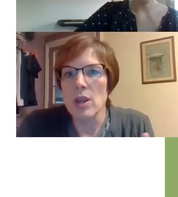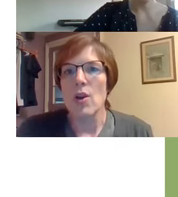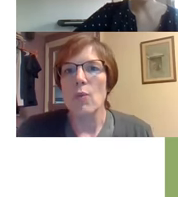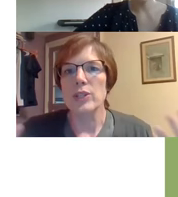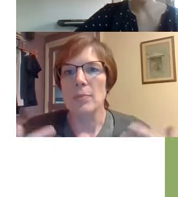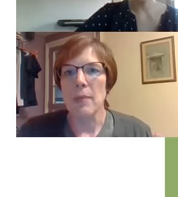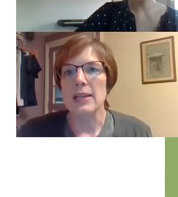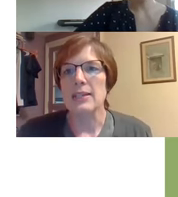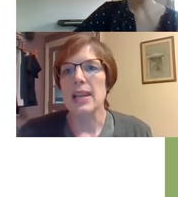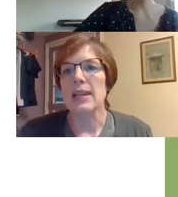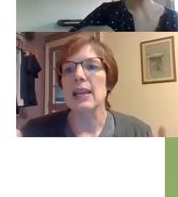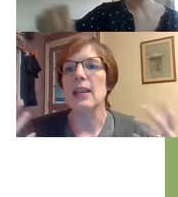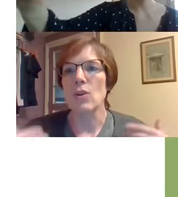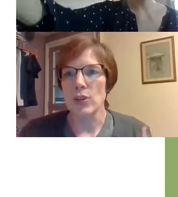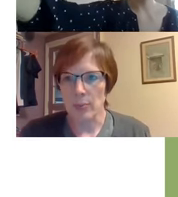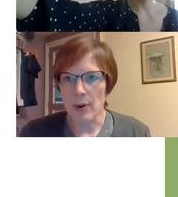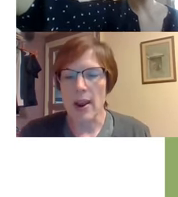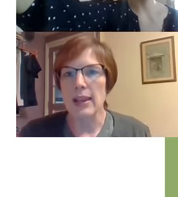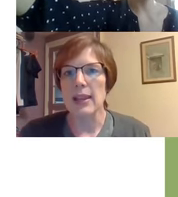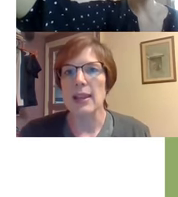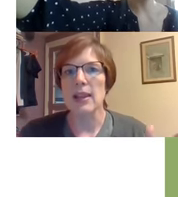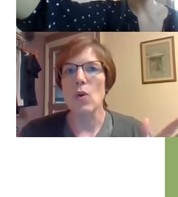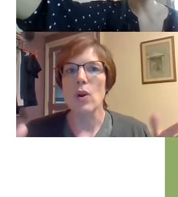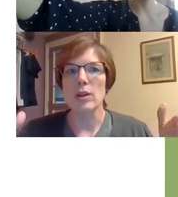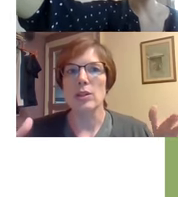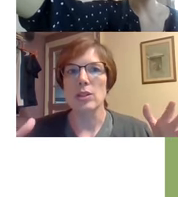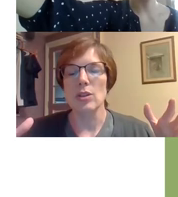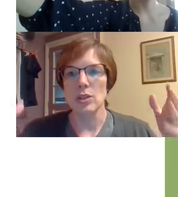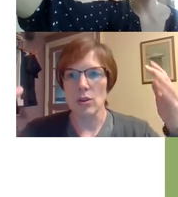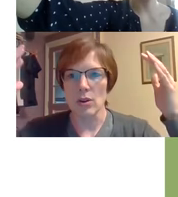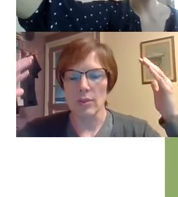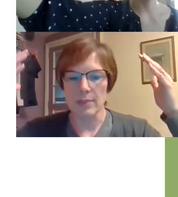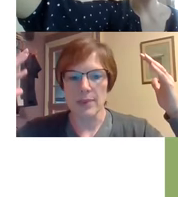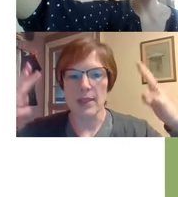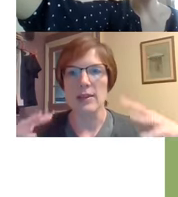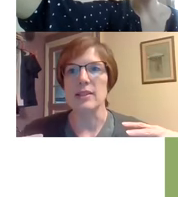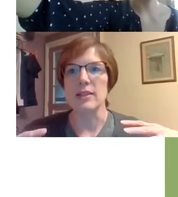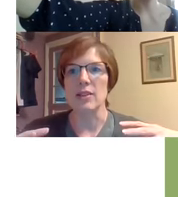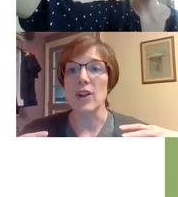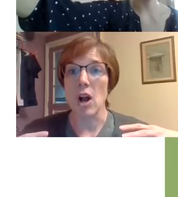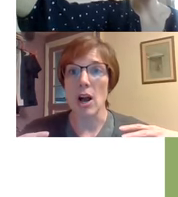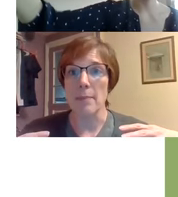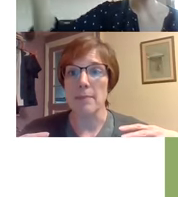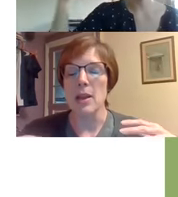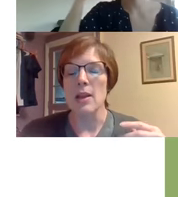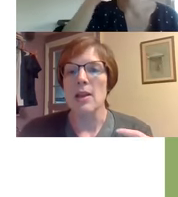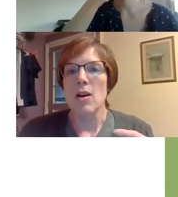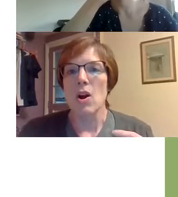hormone, when you're meditating or you're praying or you're in a sense of